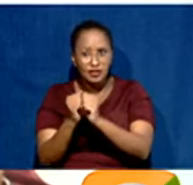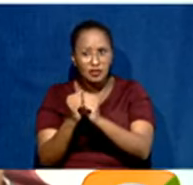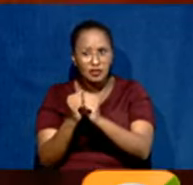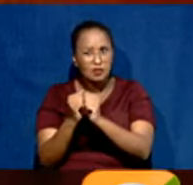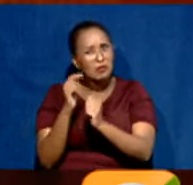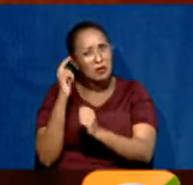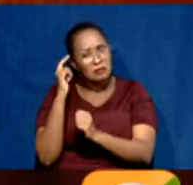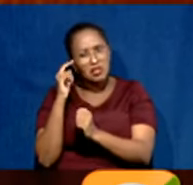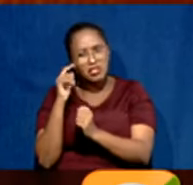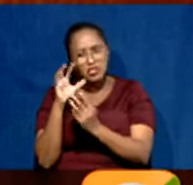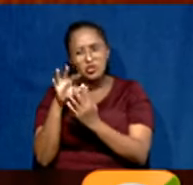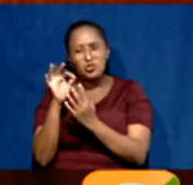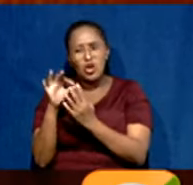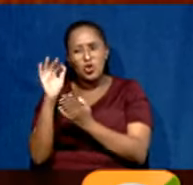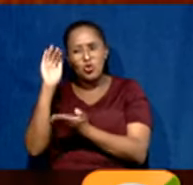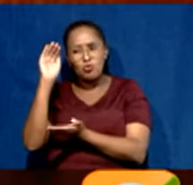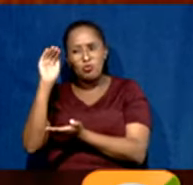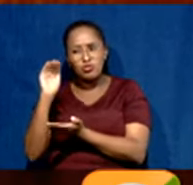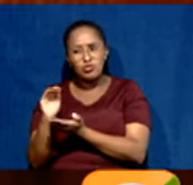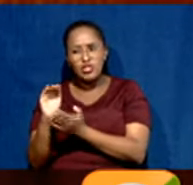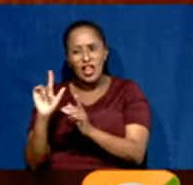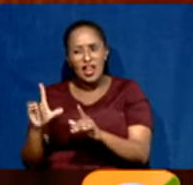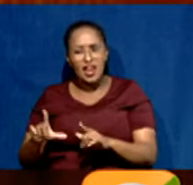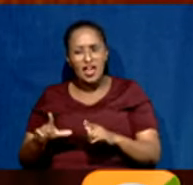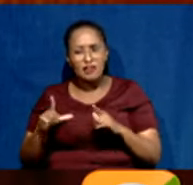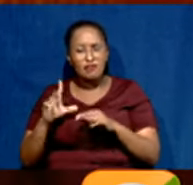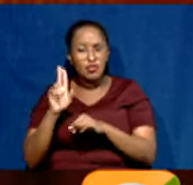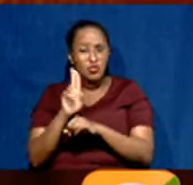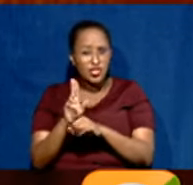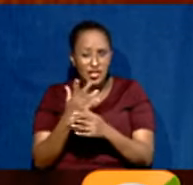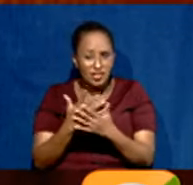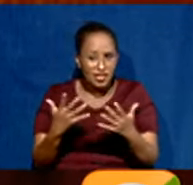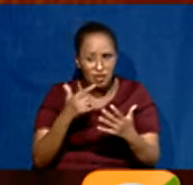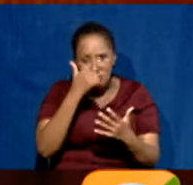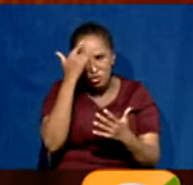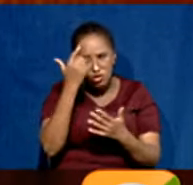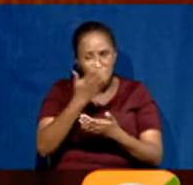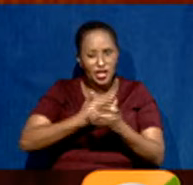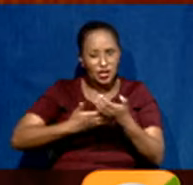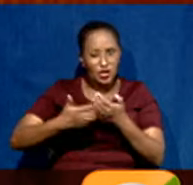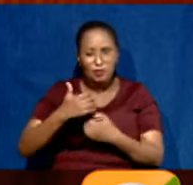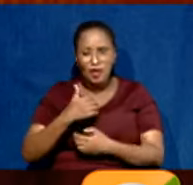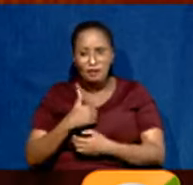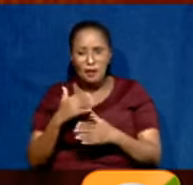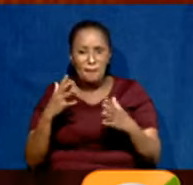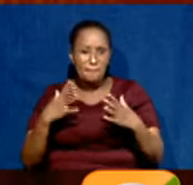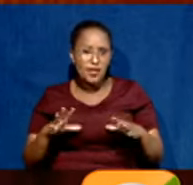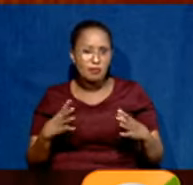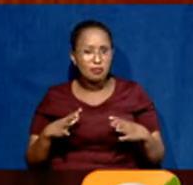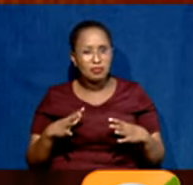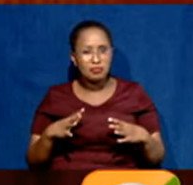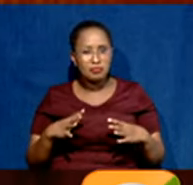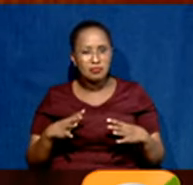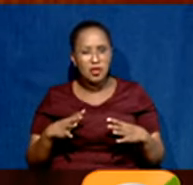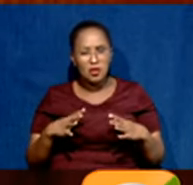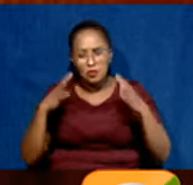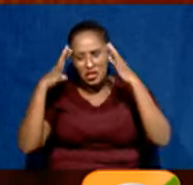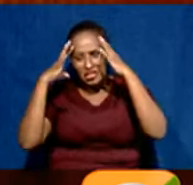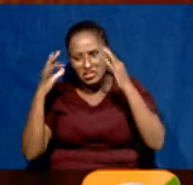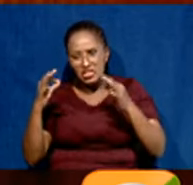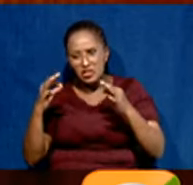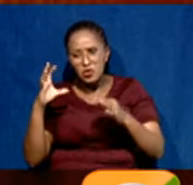to reduce on personal expenditure because of the current economy. Watu wana opt